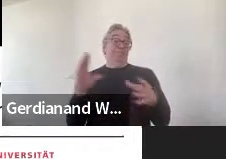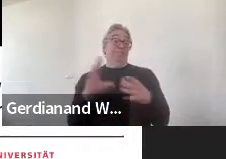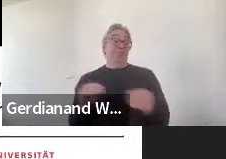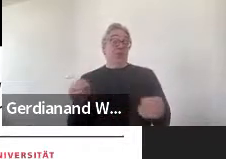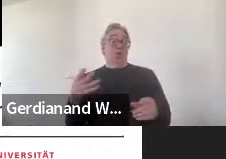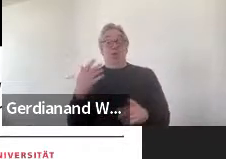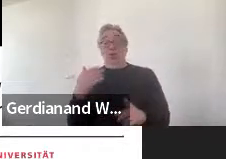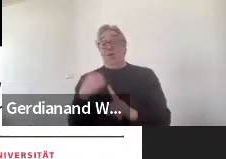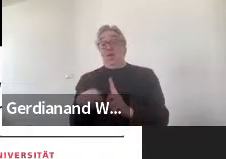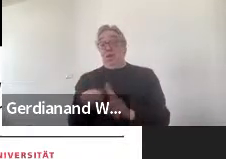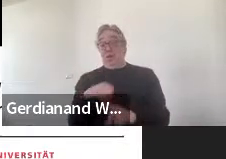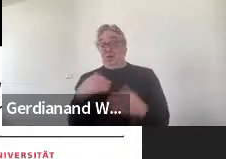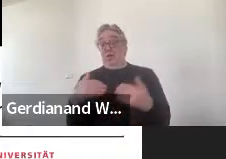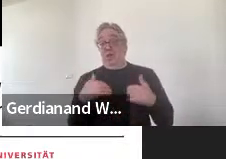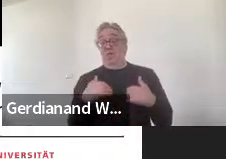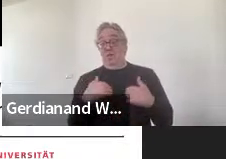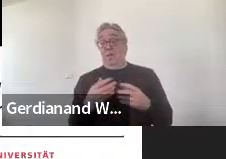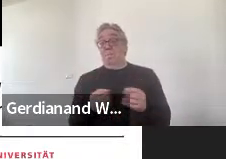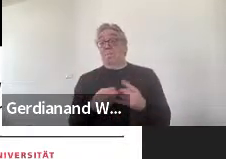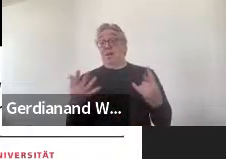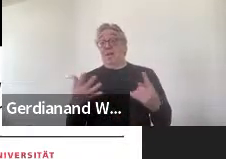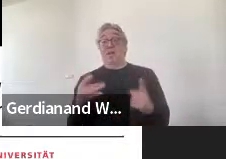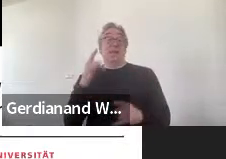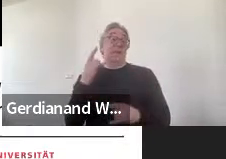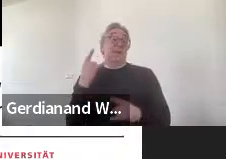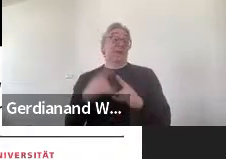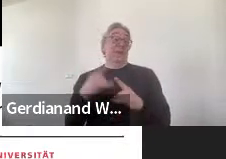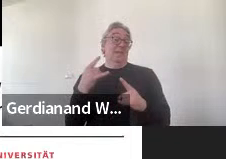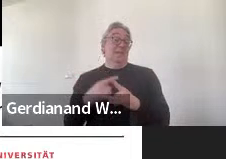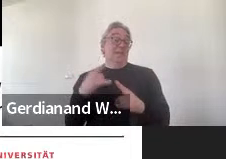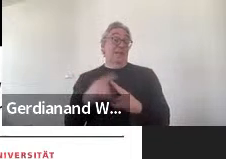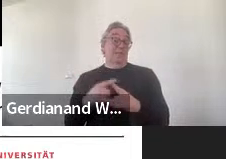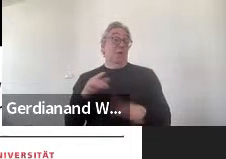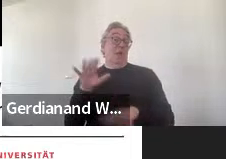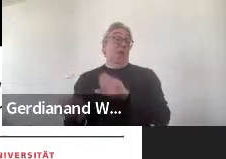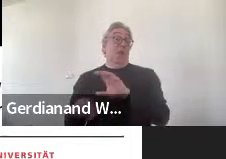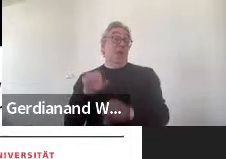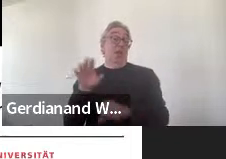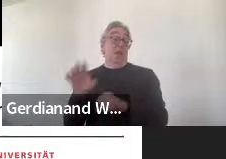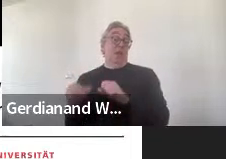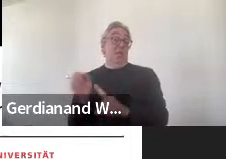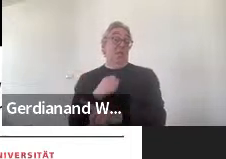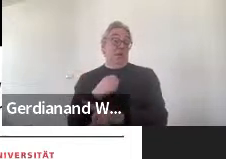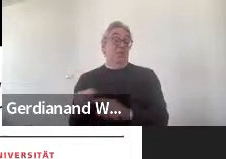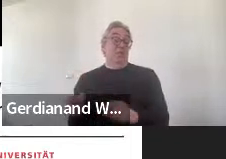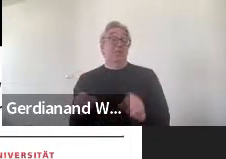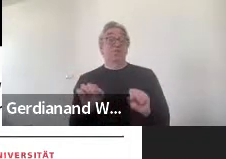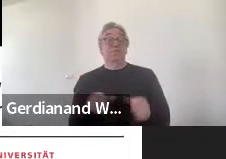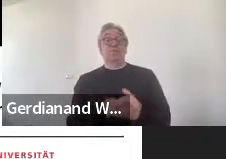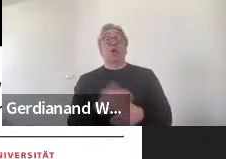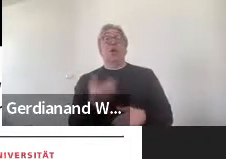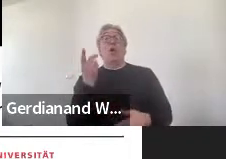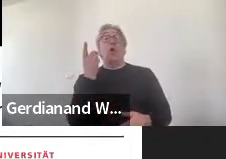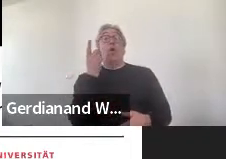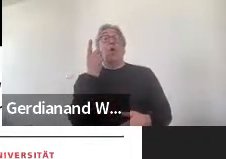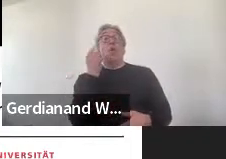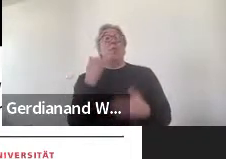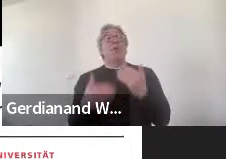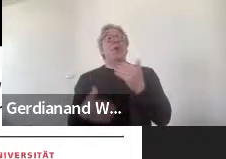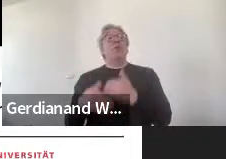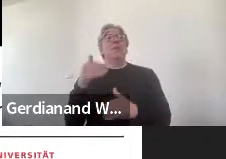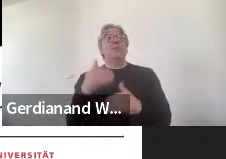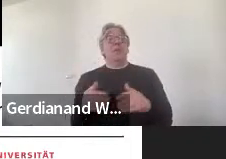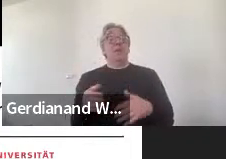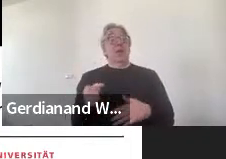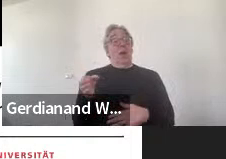are particularly also sexual violence. Women with disability, especially from marginalized group, are on